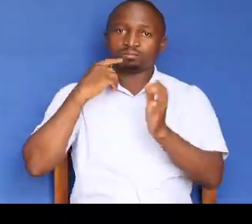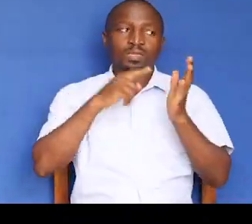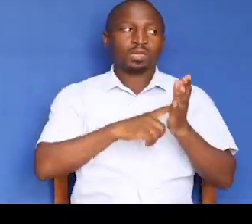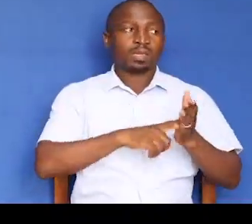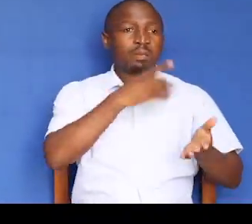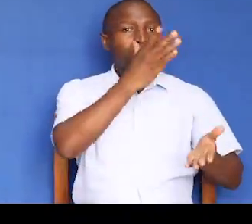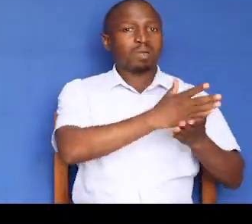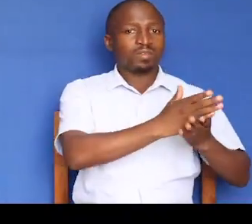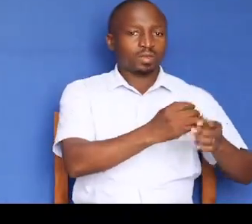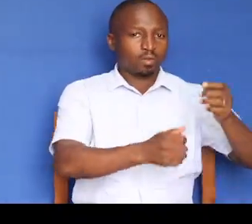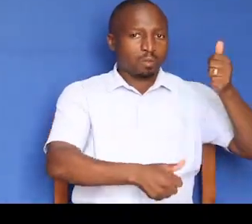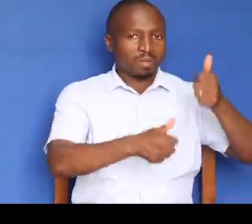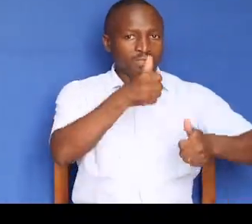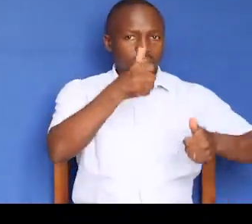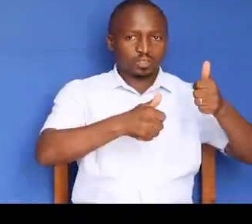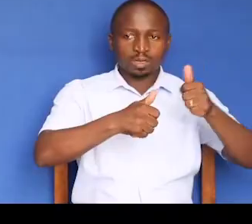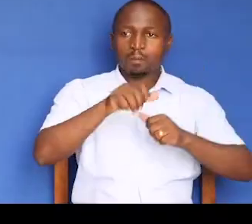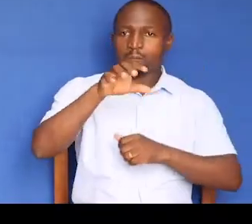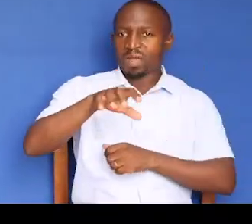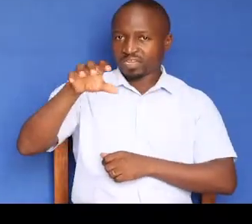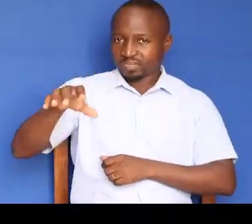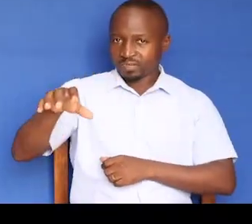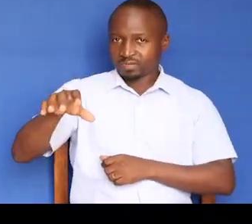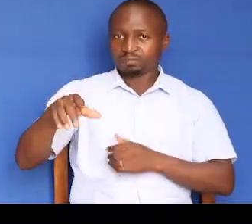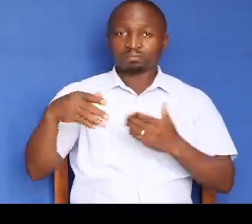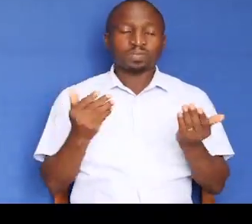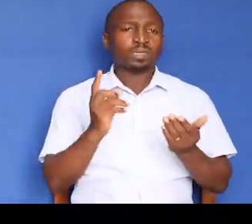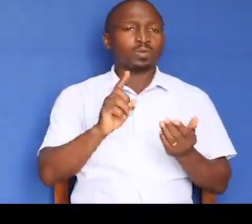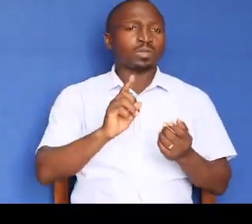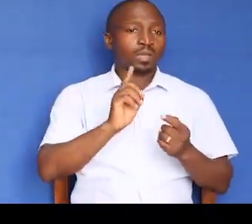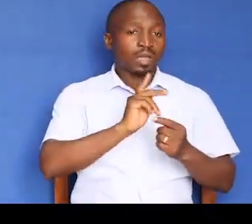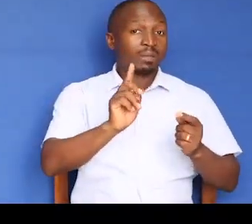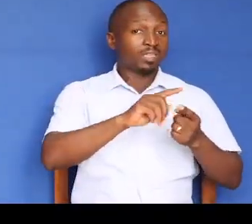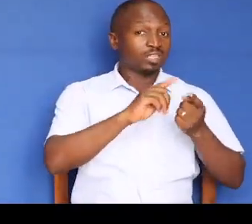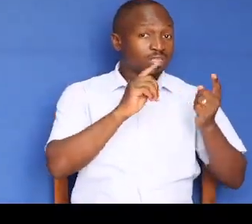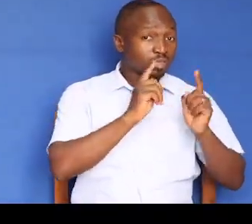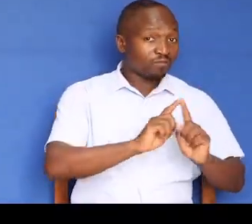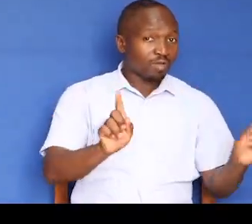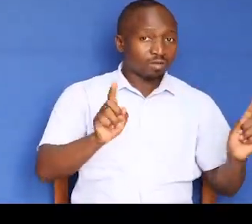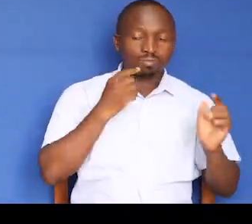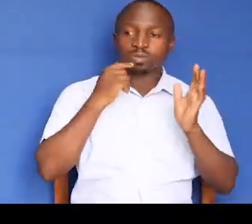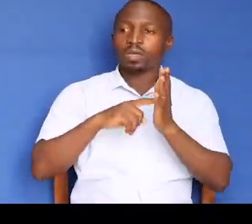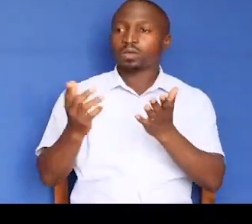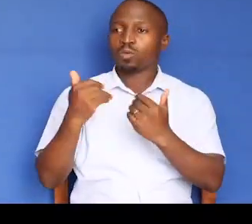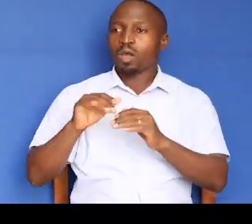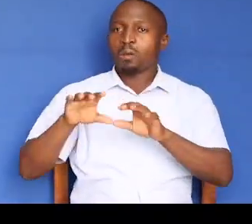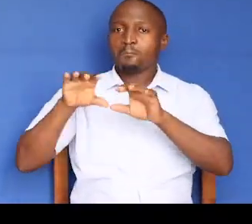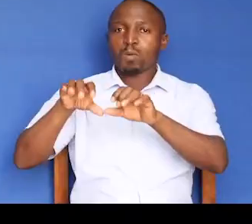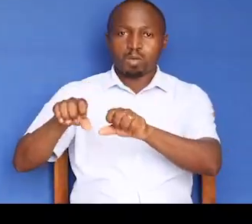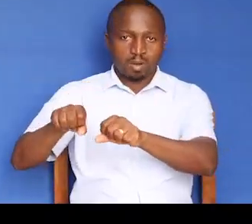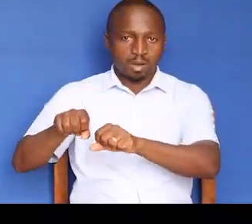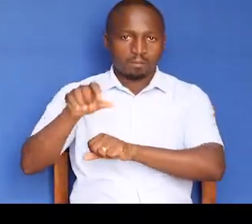not a perfect competitive market. It's maybe monopolistic competitive market or monopoly. So now we see in our answer,